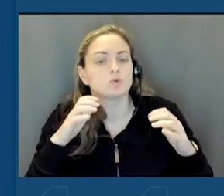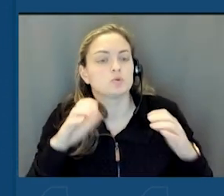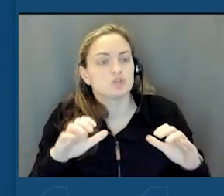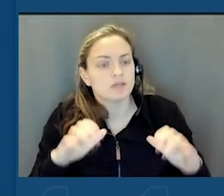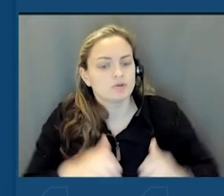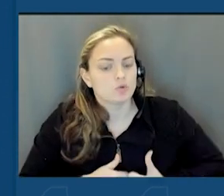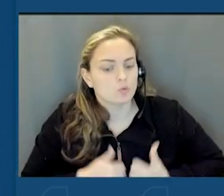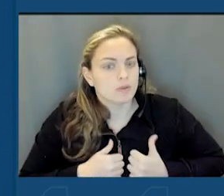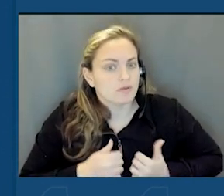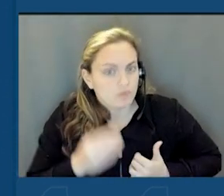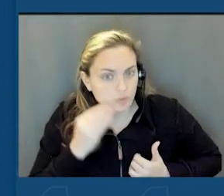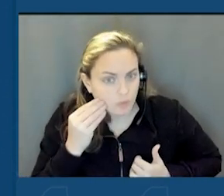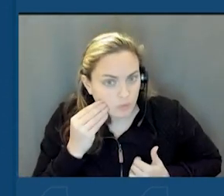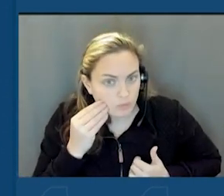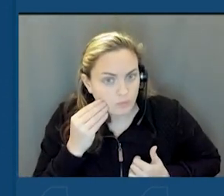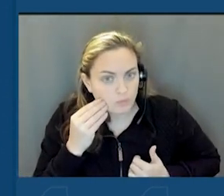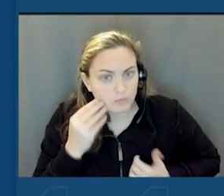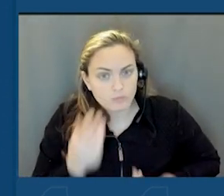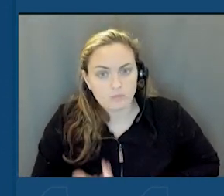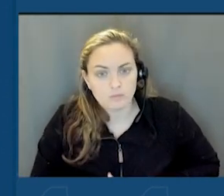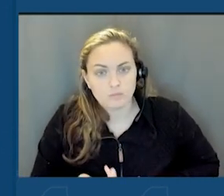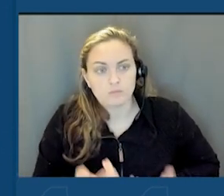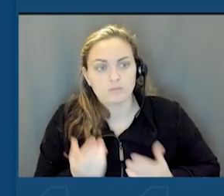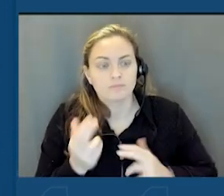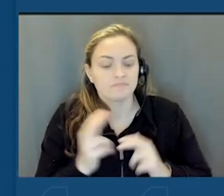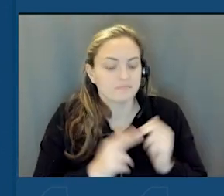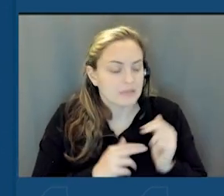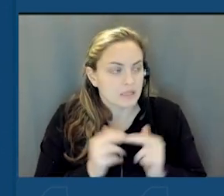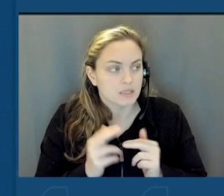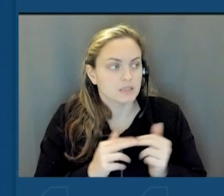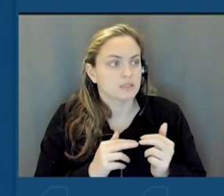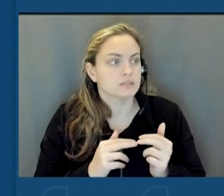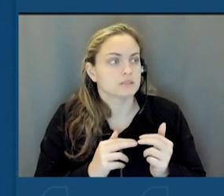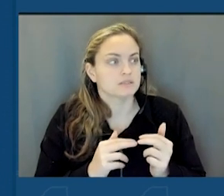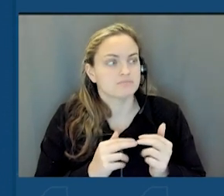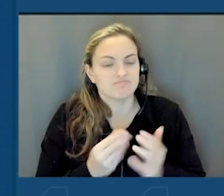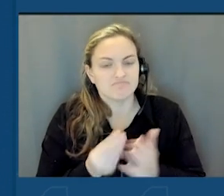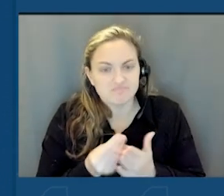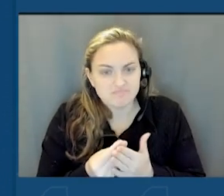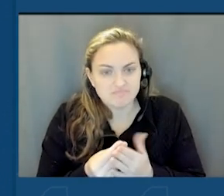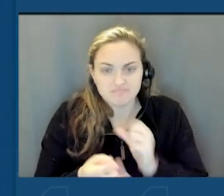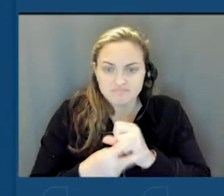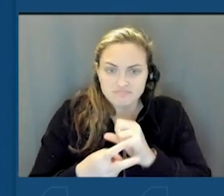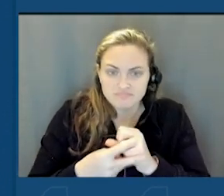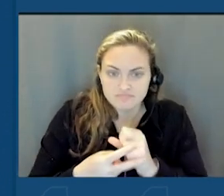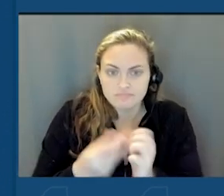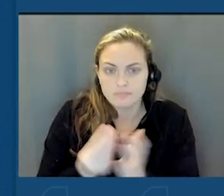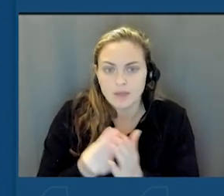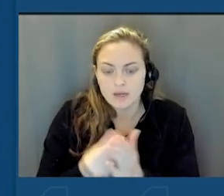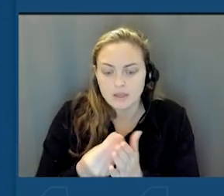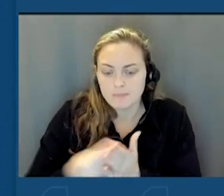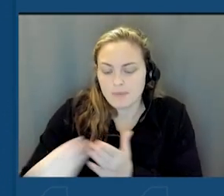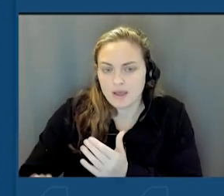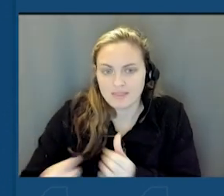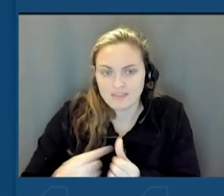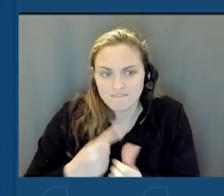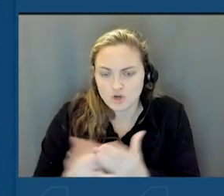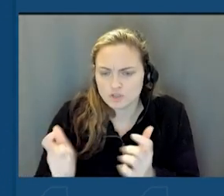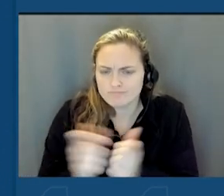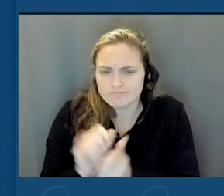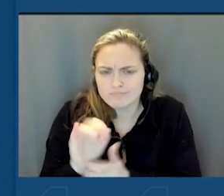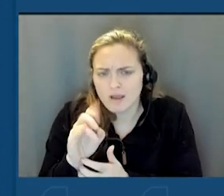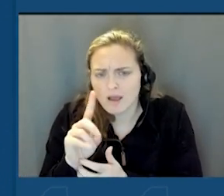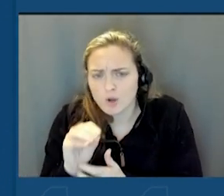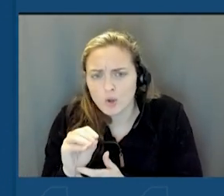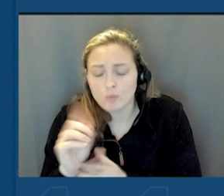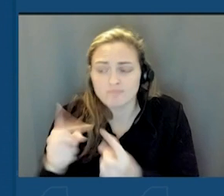in their homes, build capital, build wealth by buying that first little condo, and